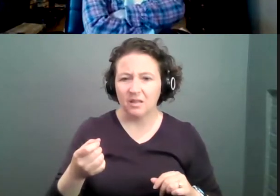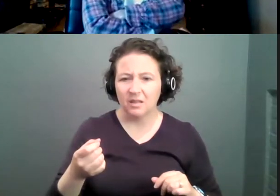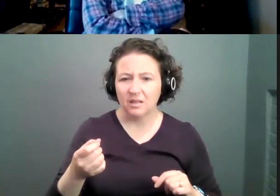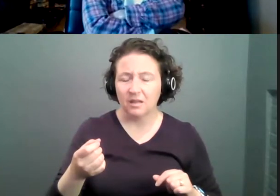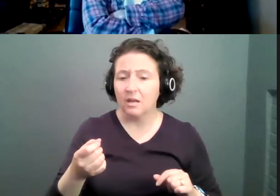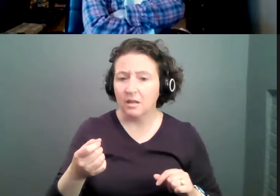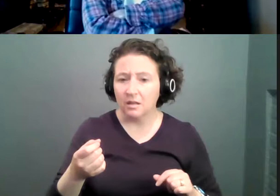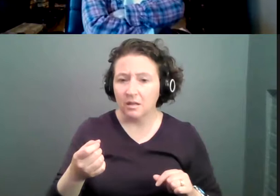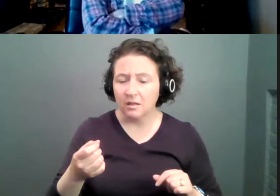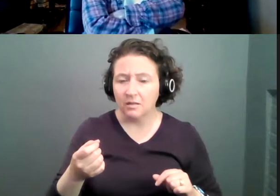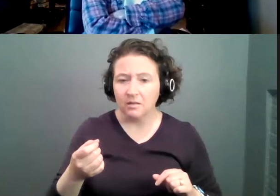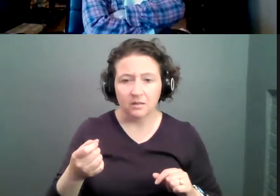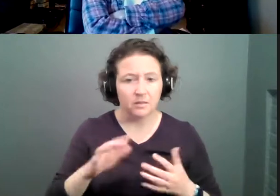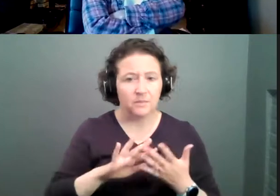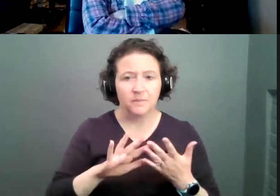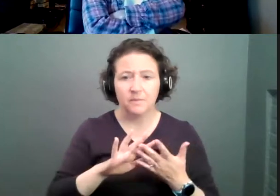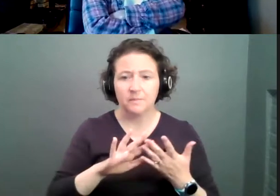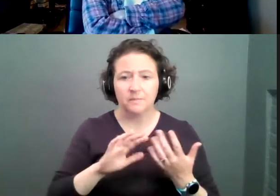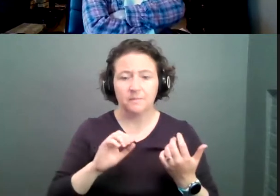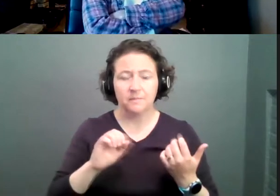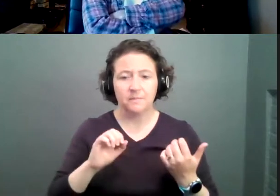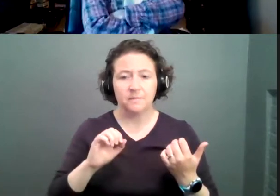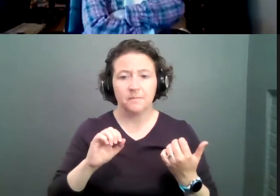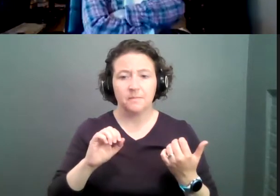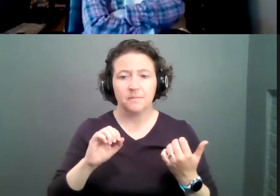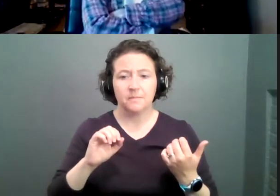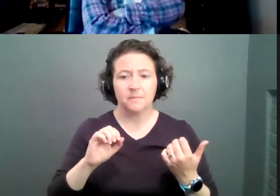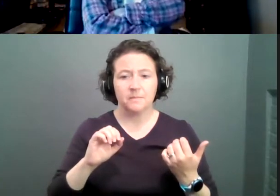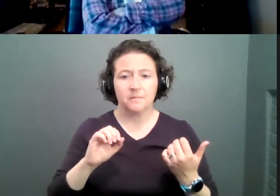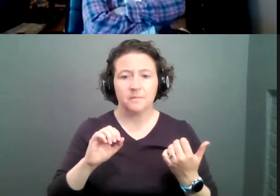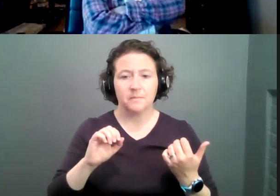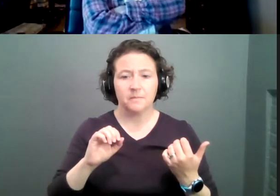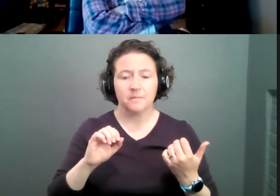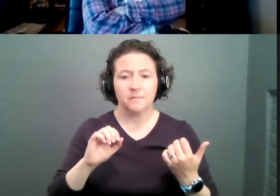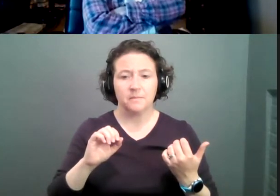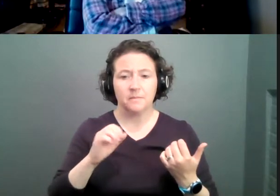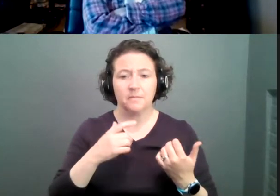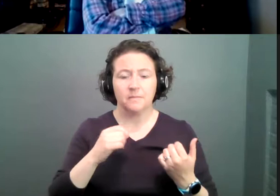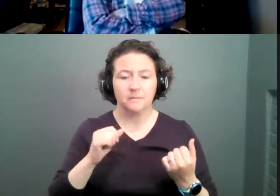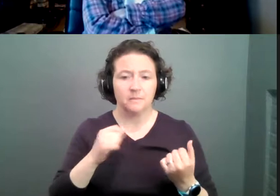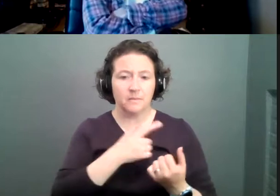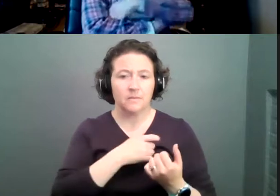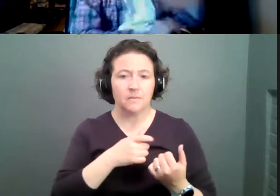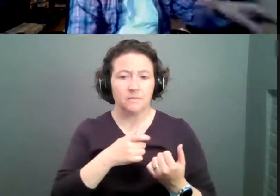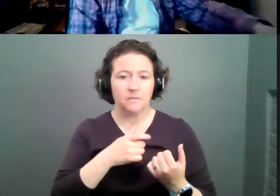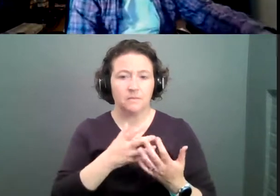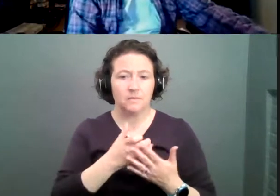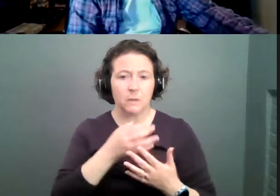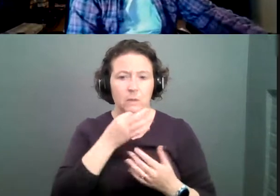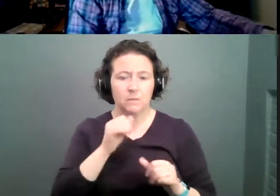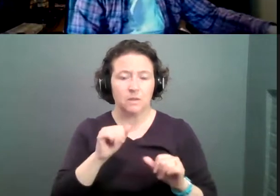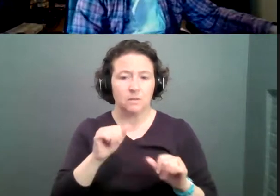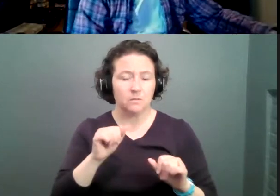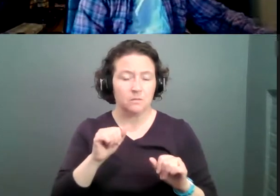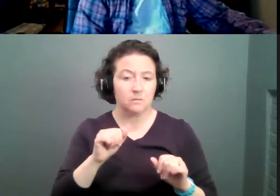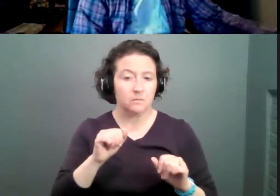I was just trying to say the vaccine population as early as possible. So, and